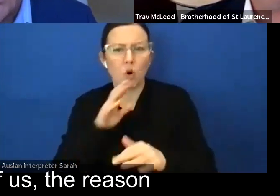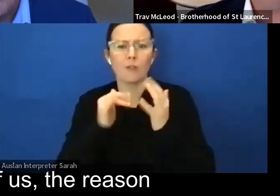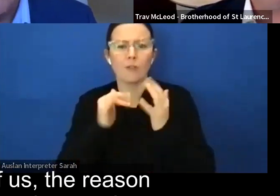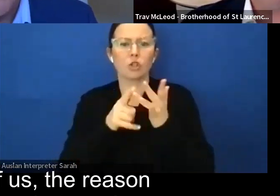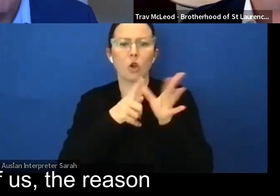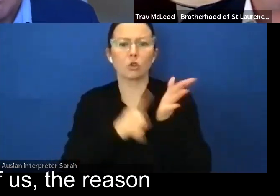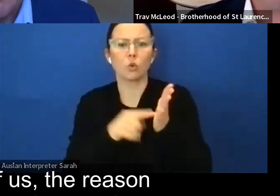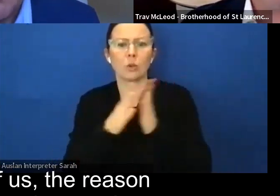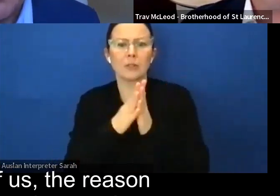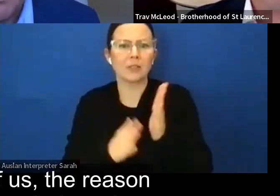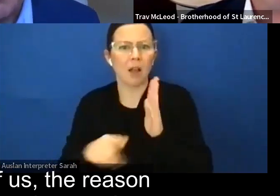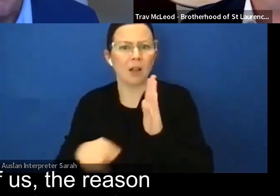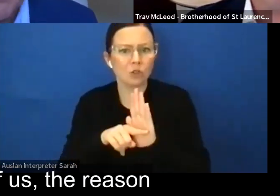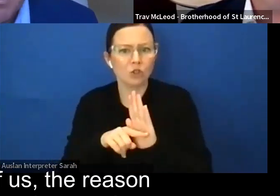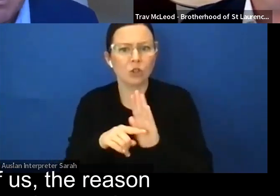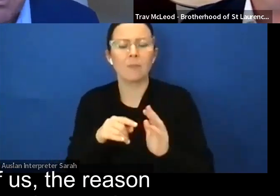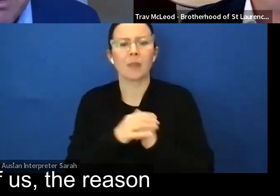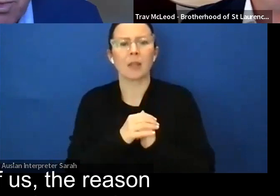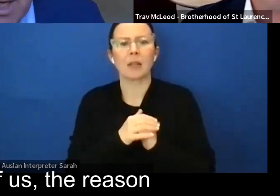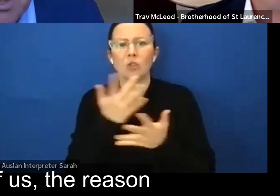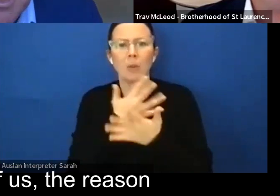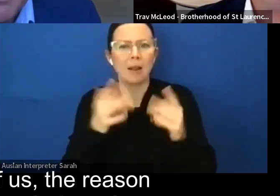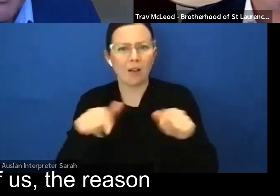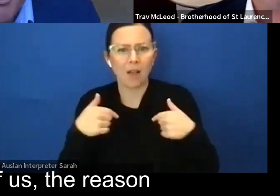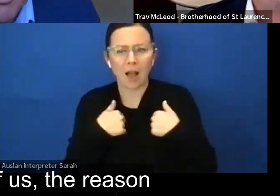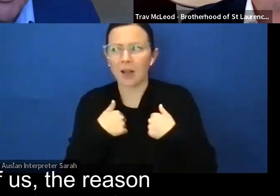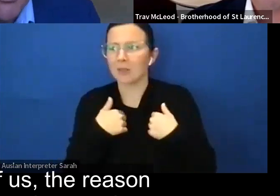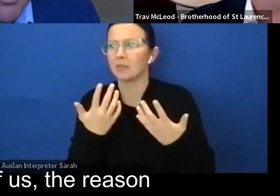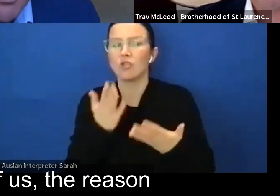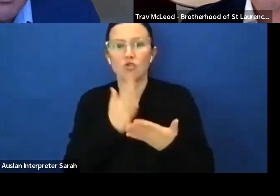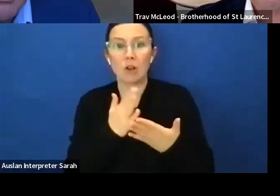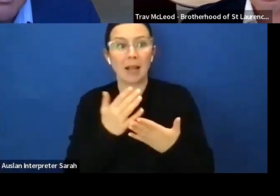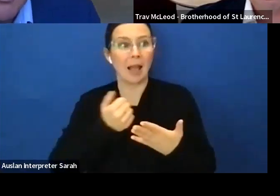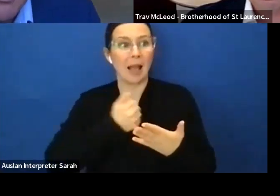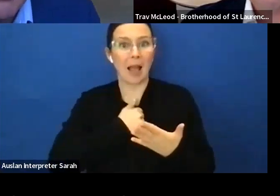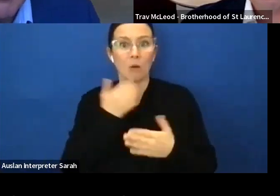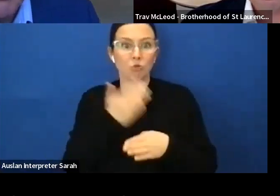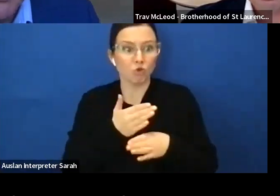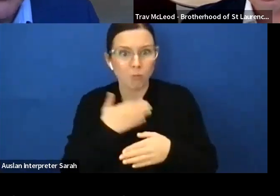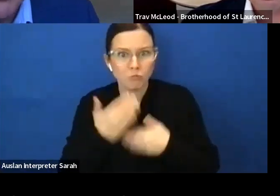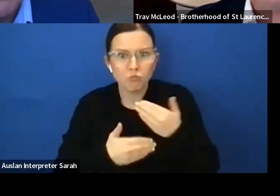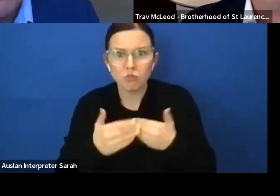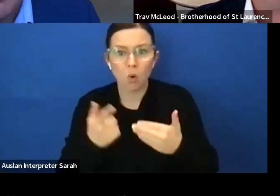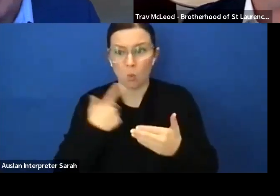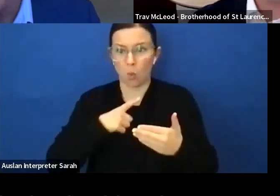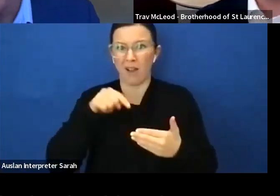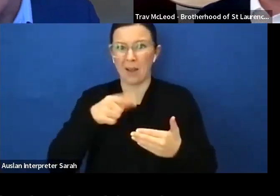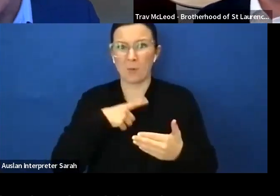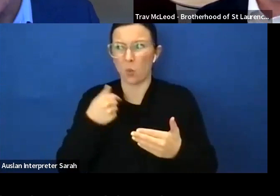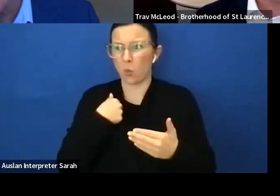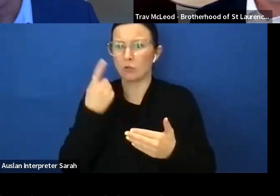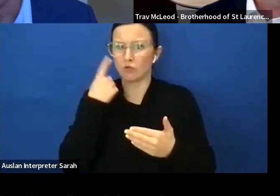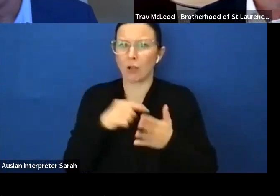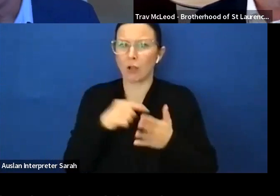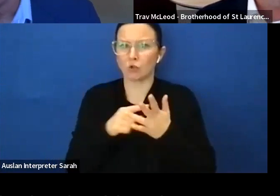and so many of us, the reason we actually do what we do is to grapple with these questions. So thank you for